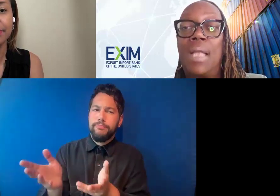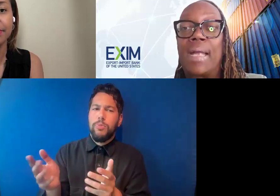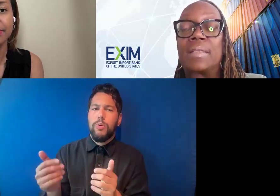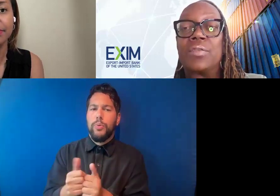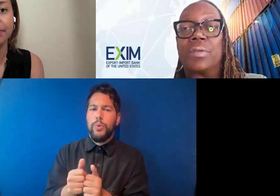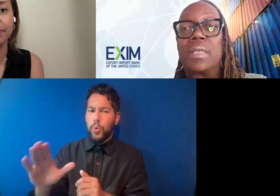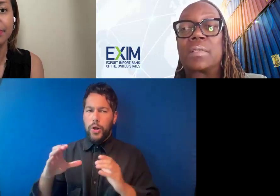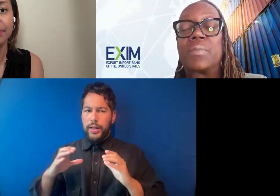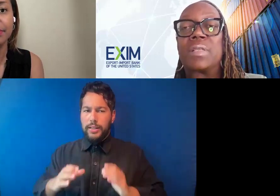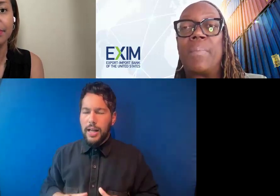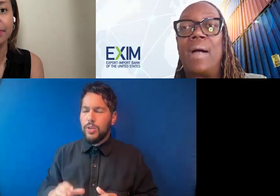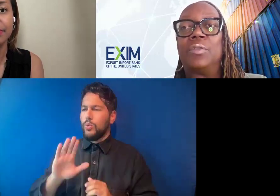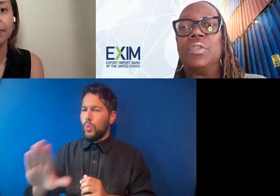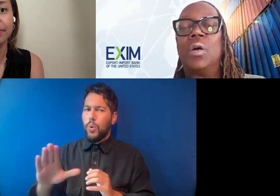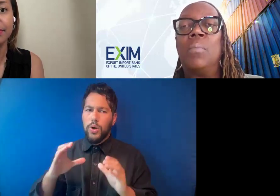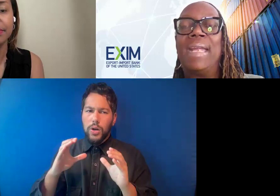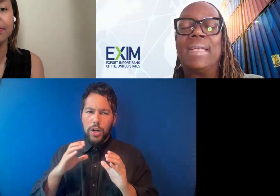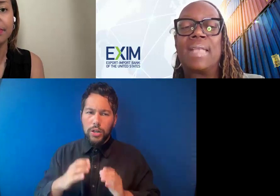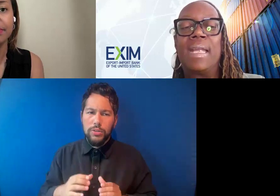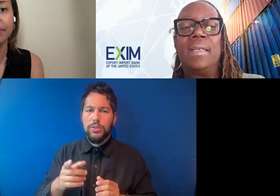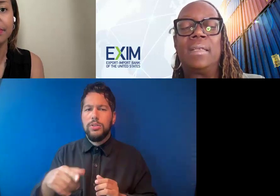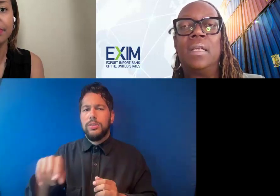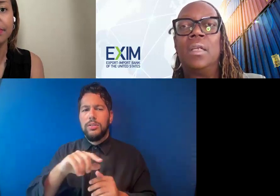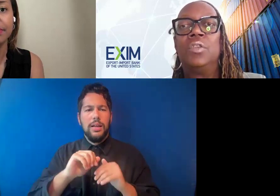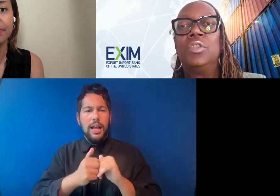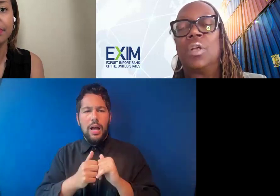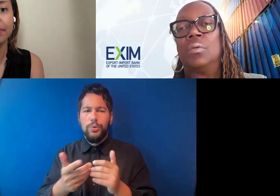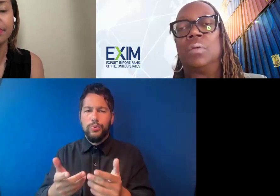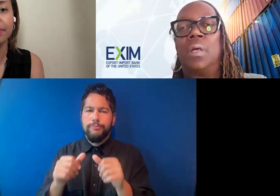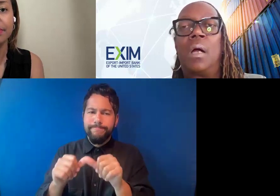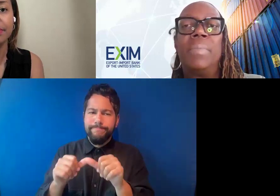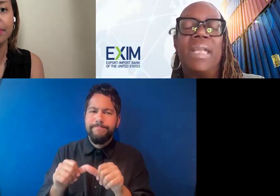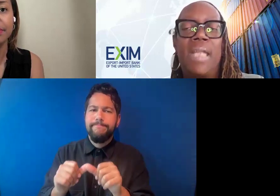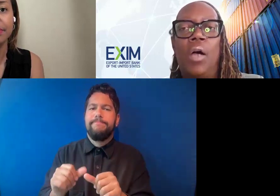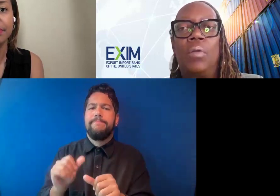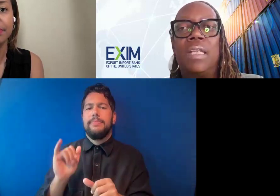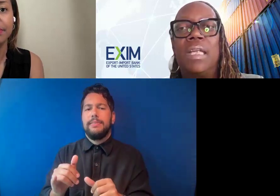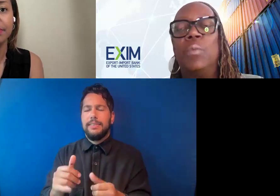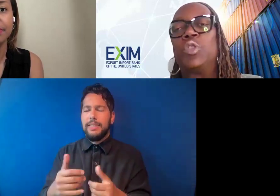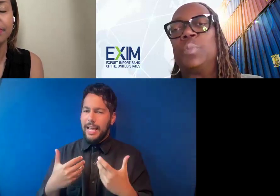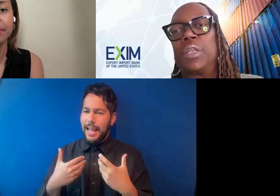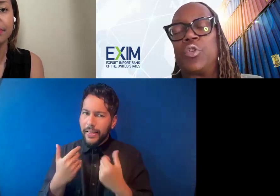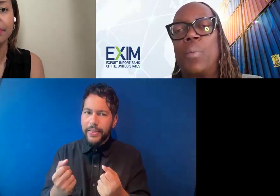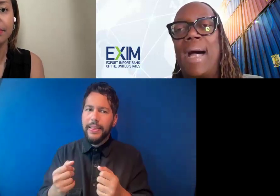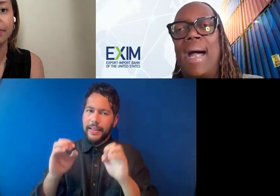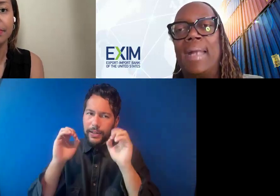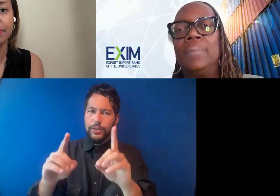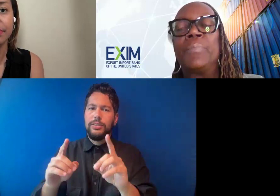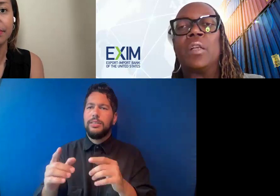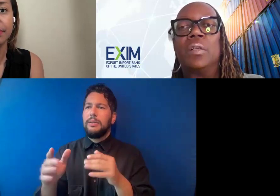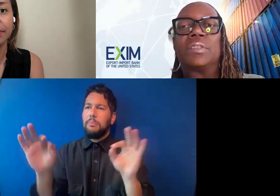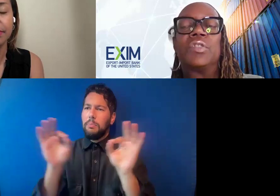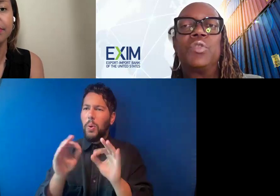your clients and your customers about, maintaining, being healthy, and what you put in your